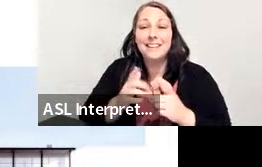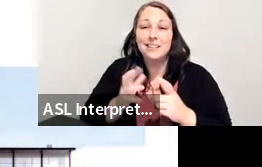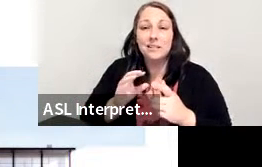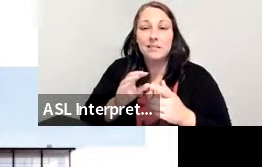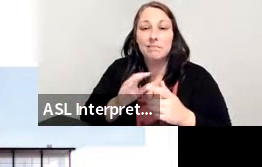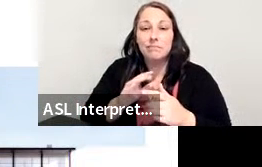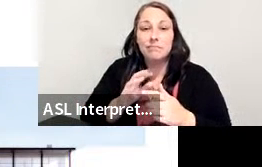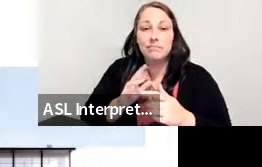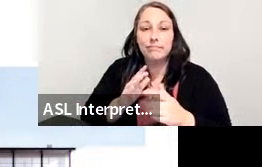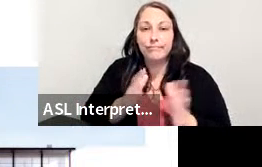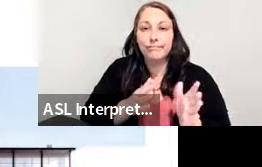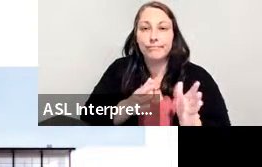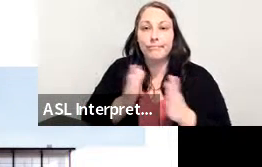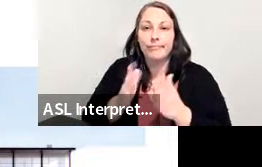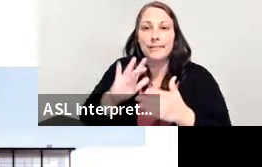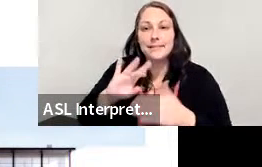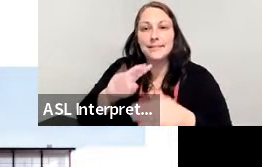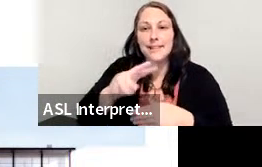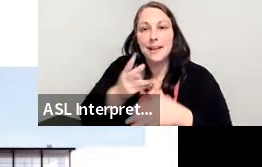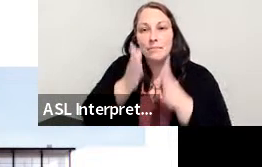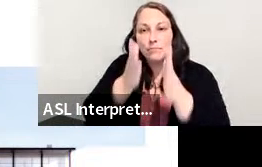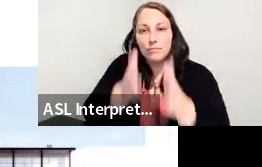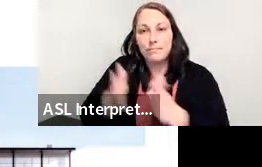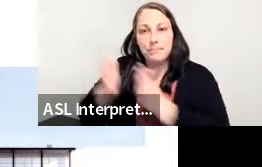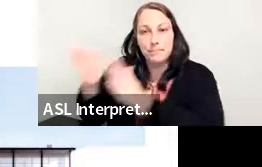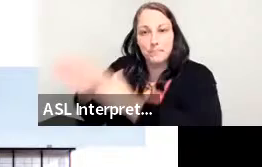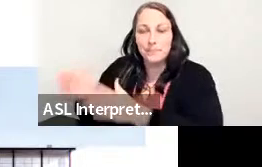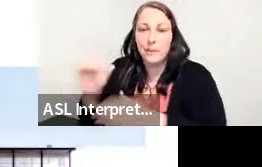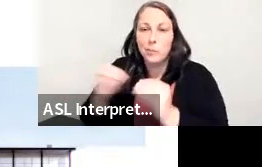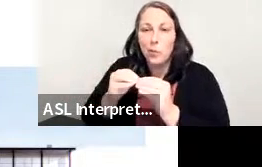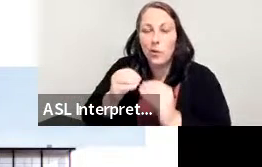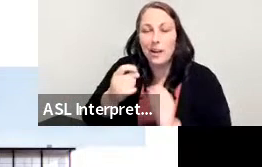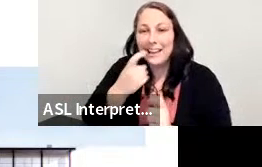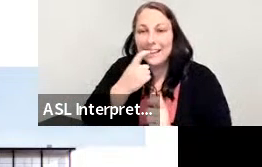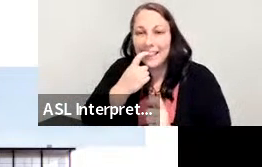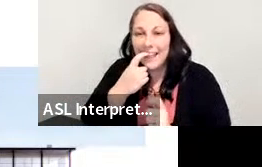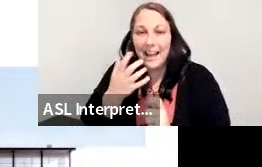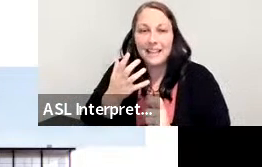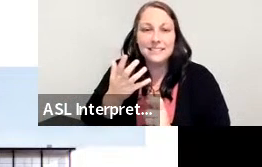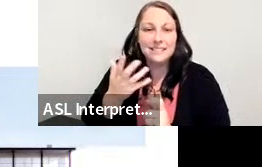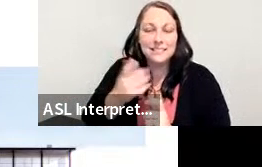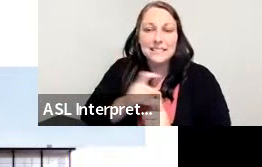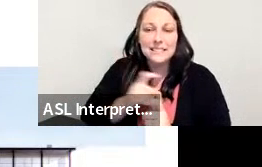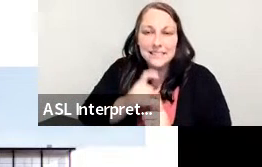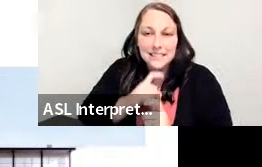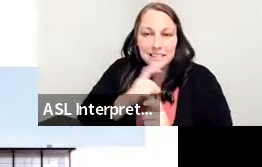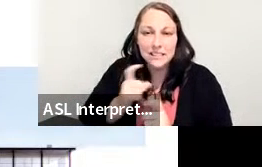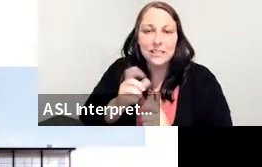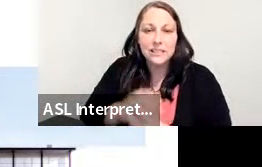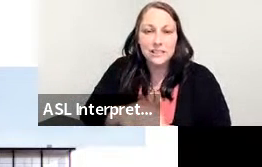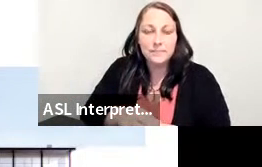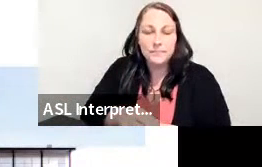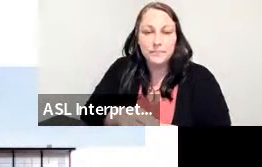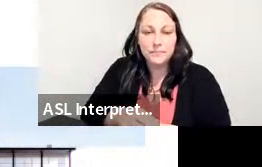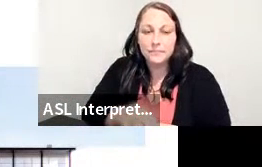balconied facades. And I want to point out that this is not a sort of curtain glazed,